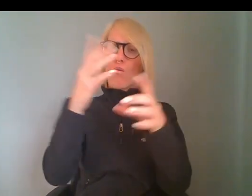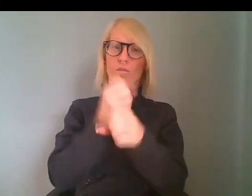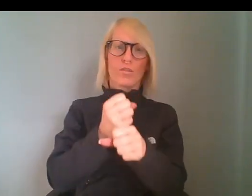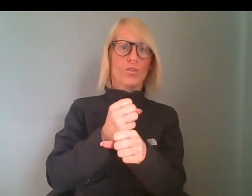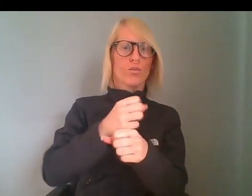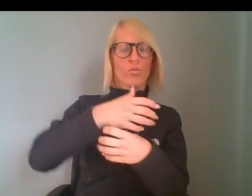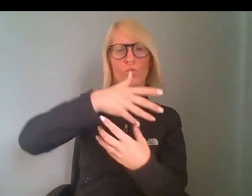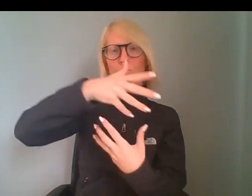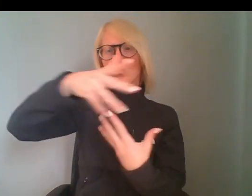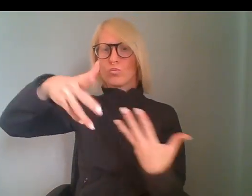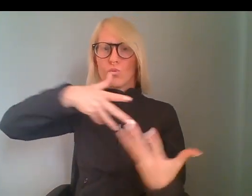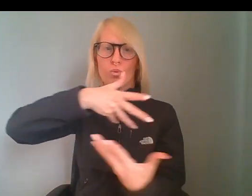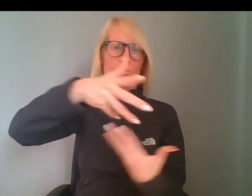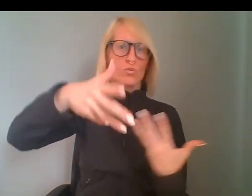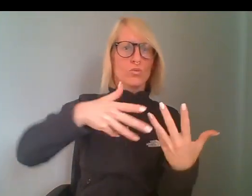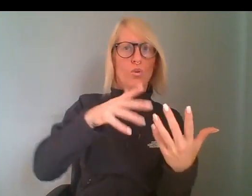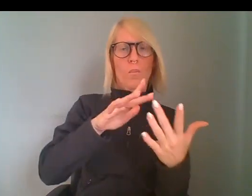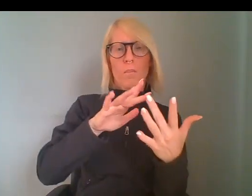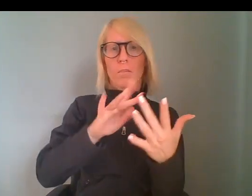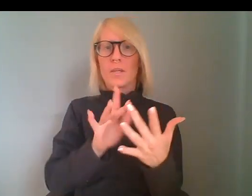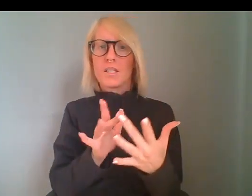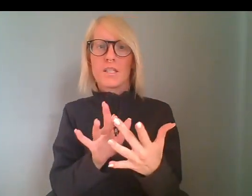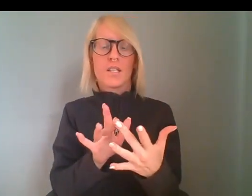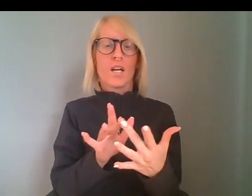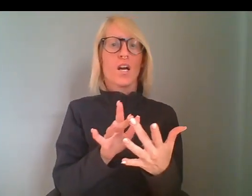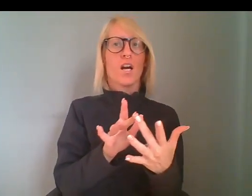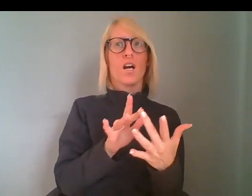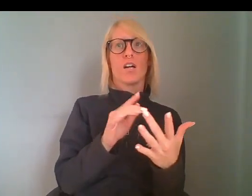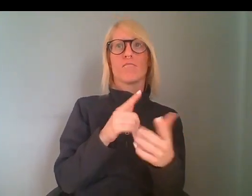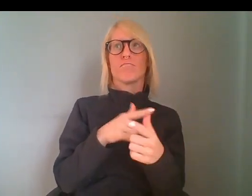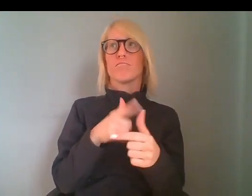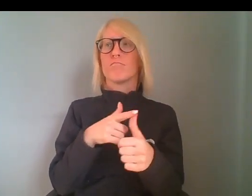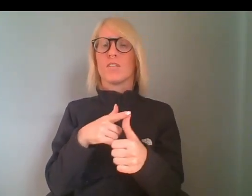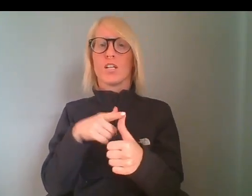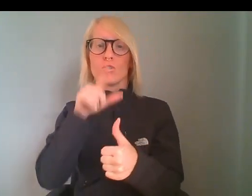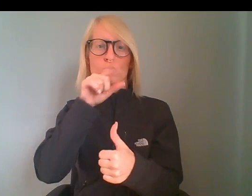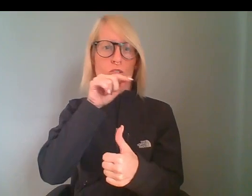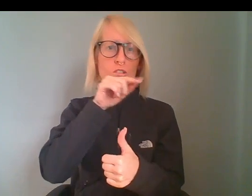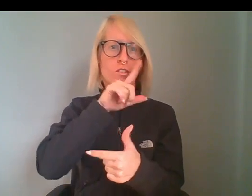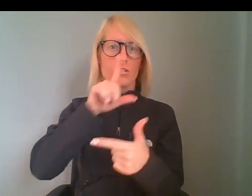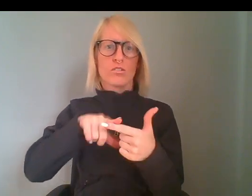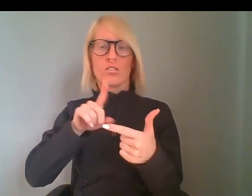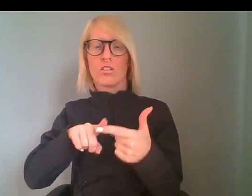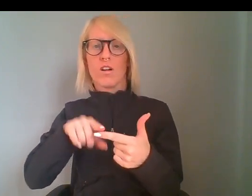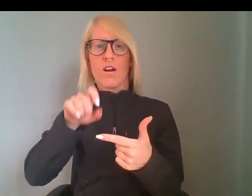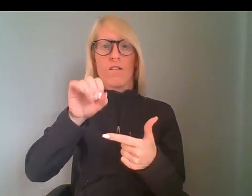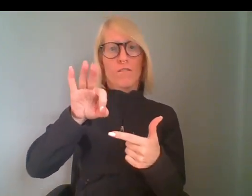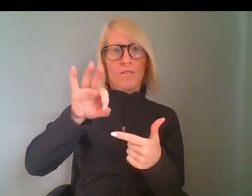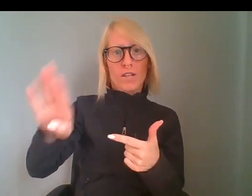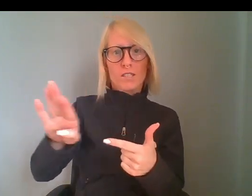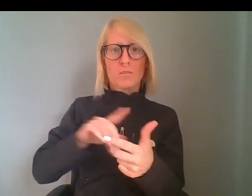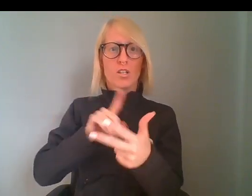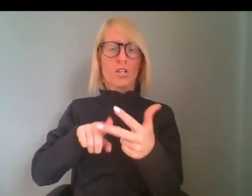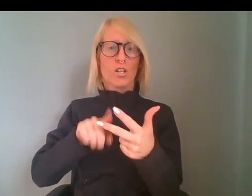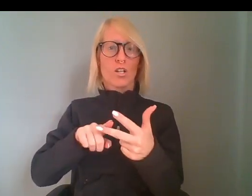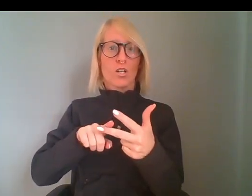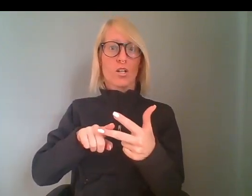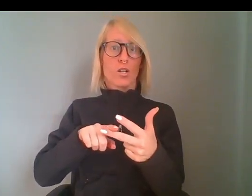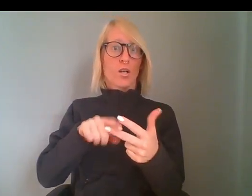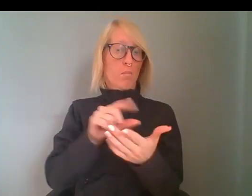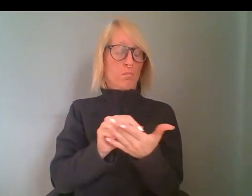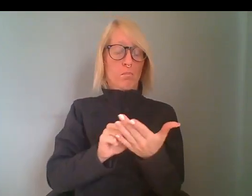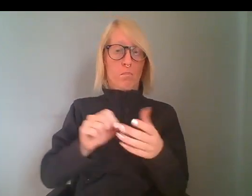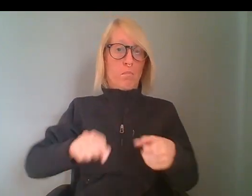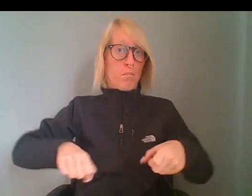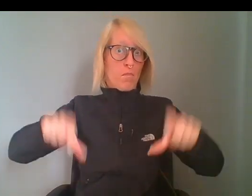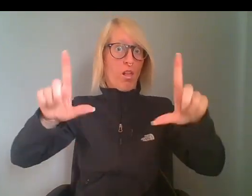I'm going to talk about Twitter, blogging, Facebook, and you'll see all these slides are in front of you too if you're having any trouble seeing the screen. And then